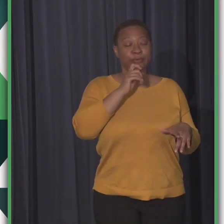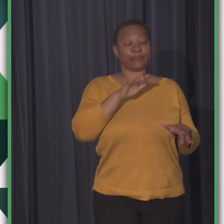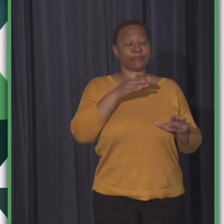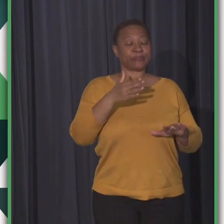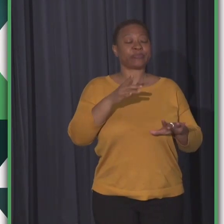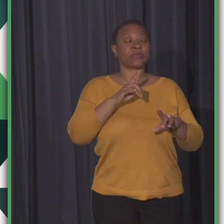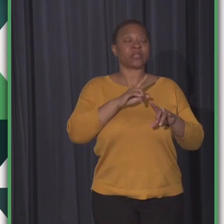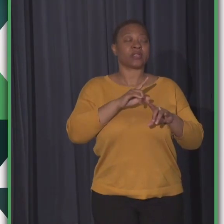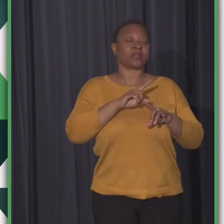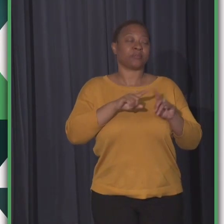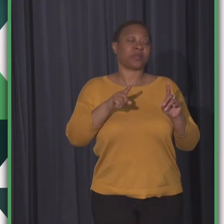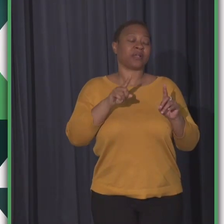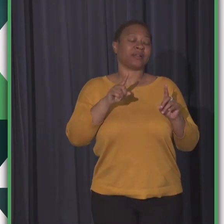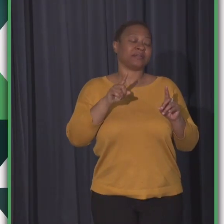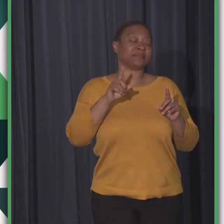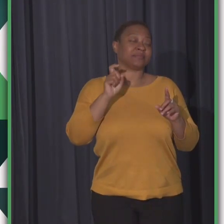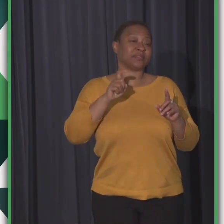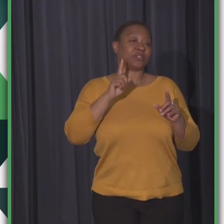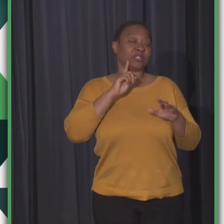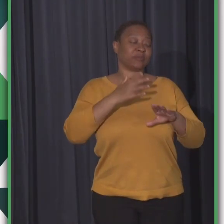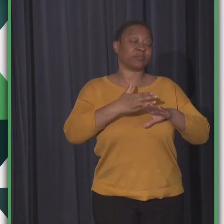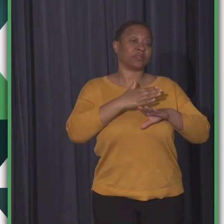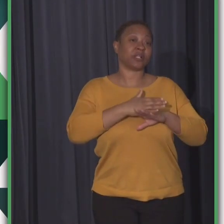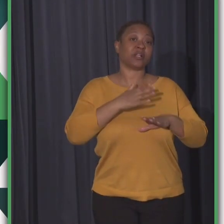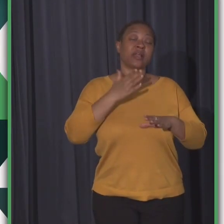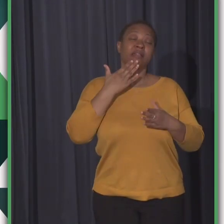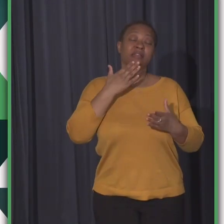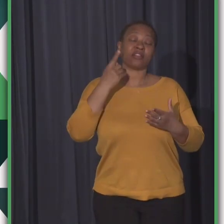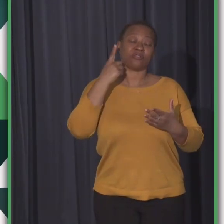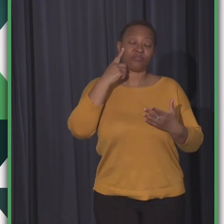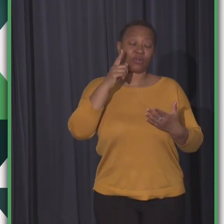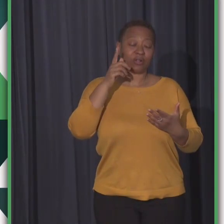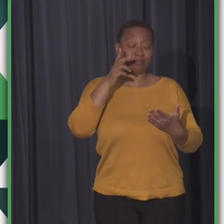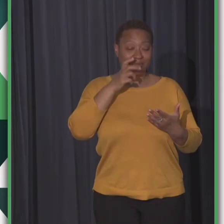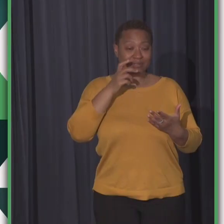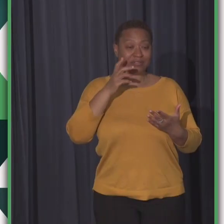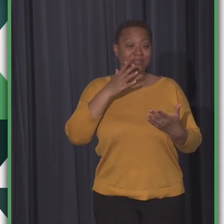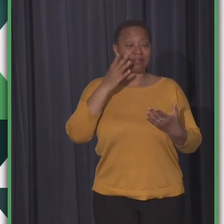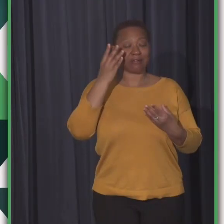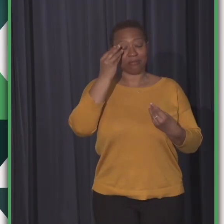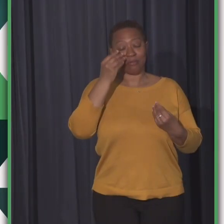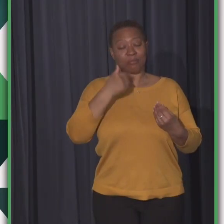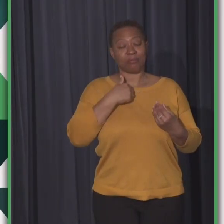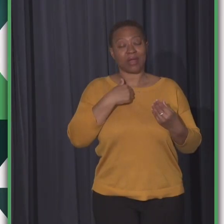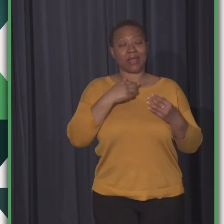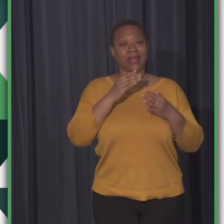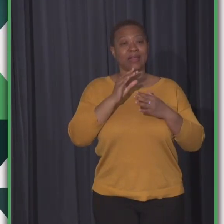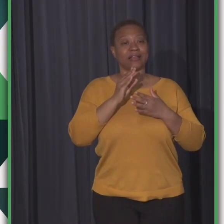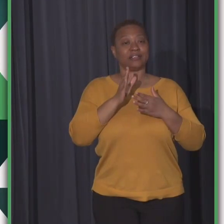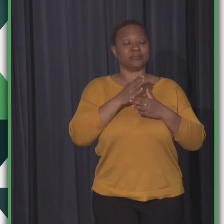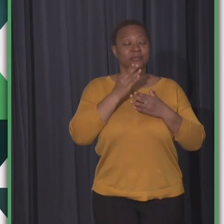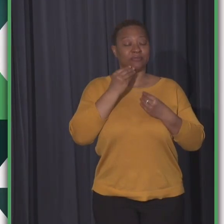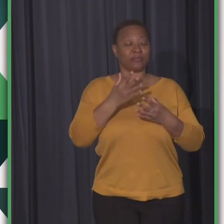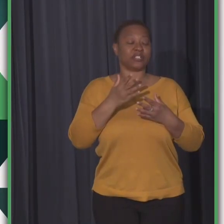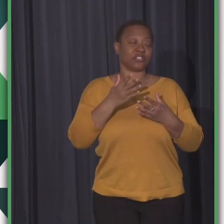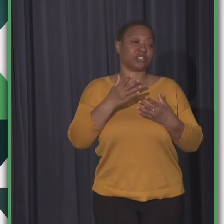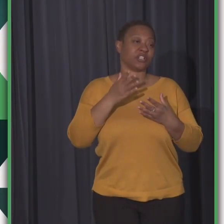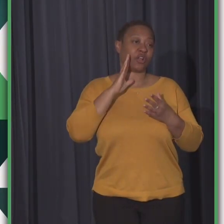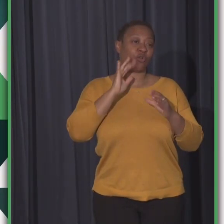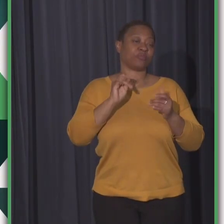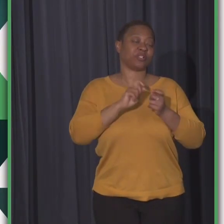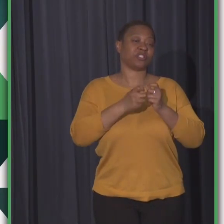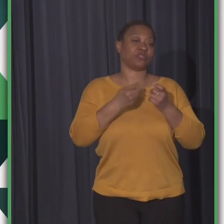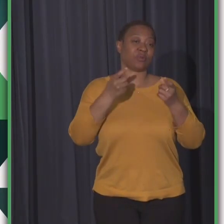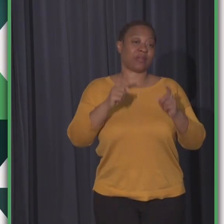consideration, and hopefully some actions will be made to help to improve the Detroit Police Department. Thank you. Through the chair. Yes, sir.